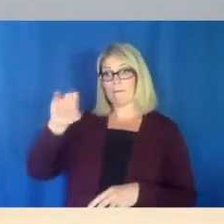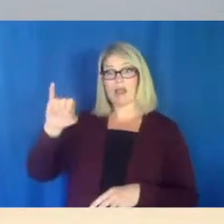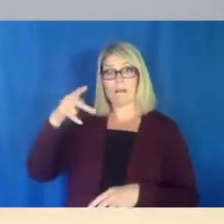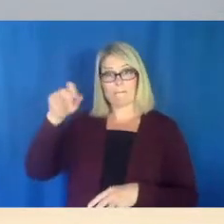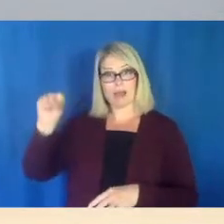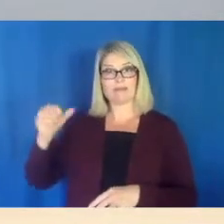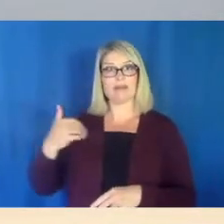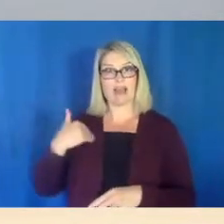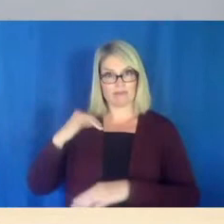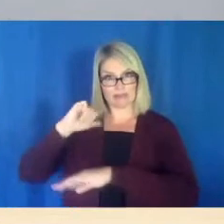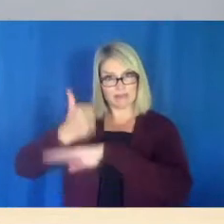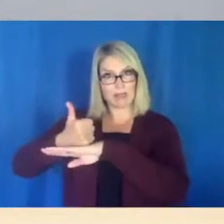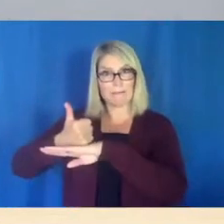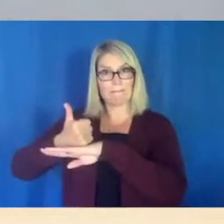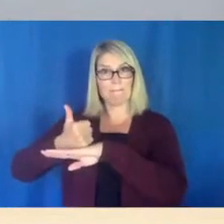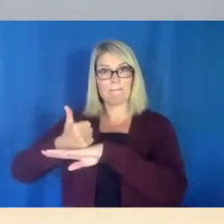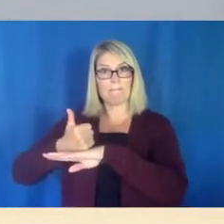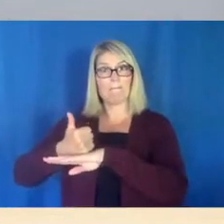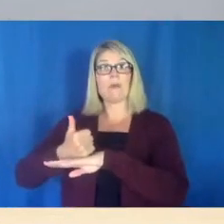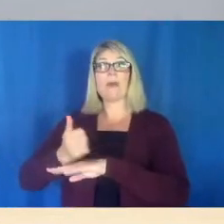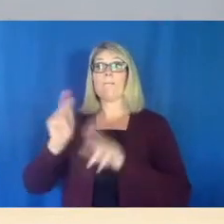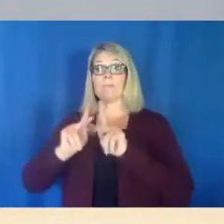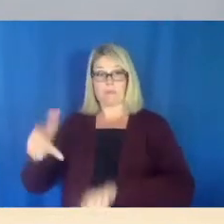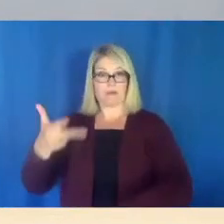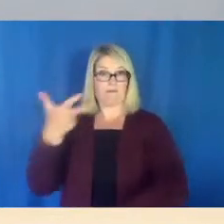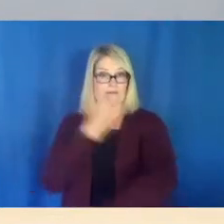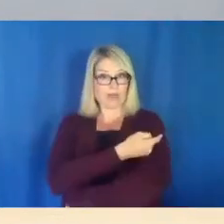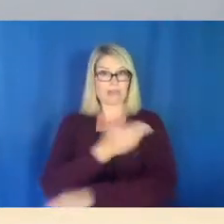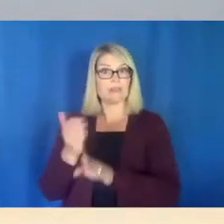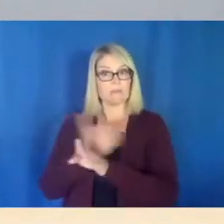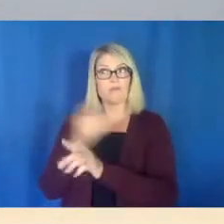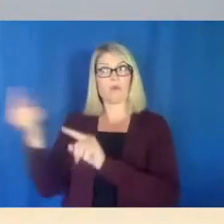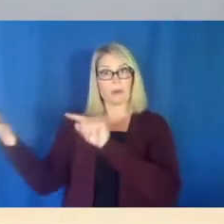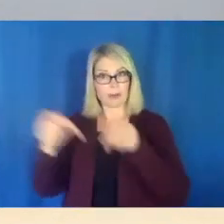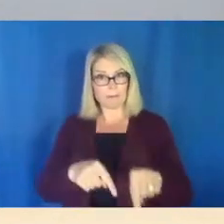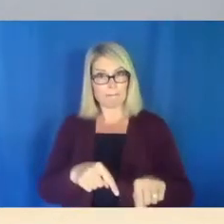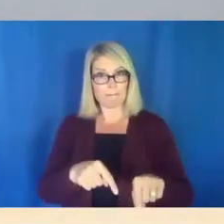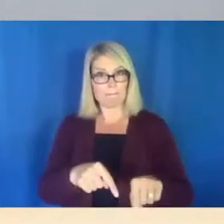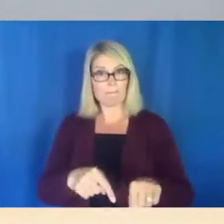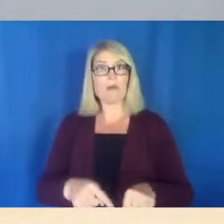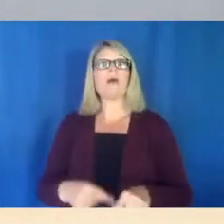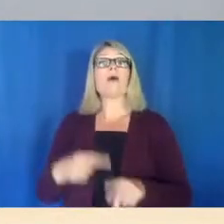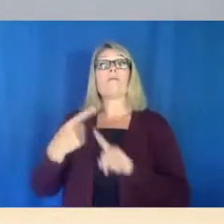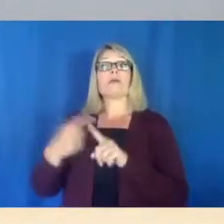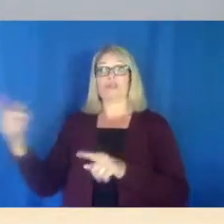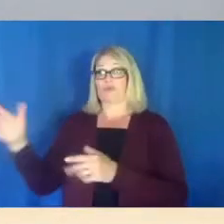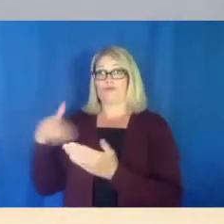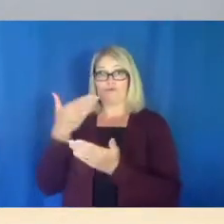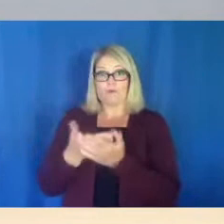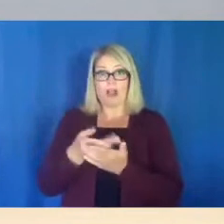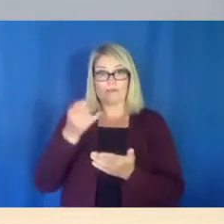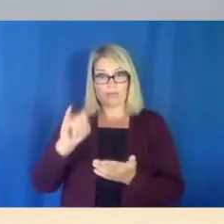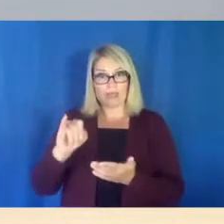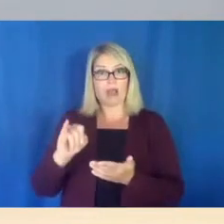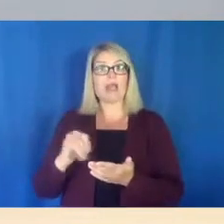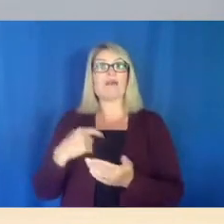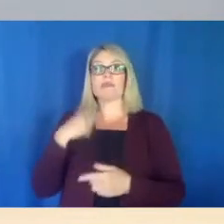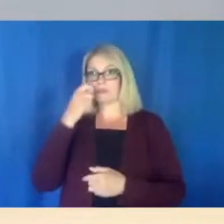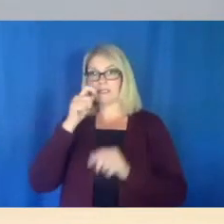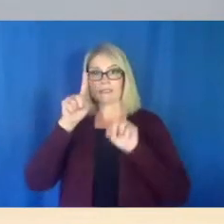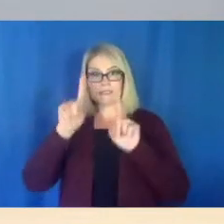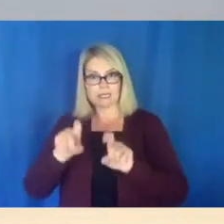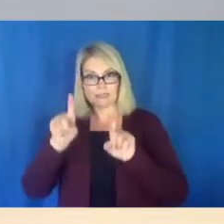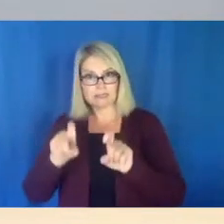are trying to make sure people are vaccinated before they come. We're trying to do testing at the points of entry to, again, have another layer